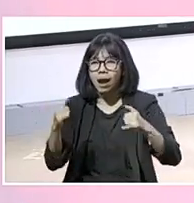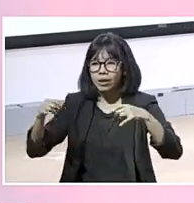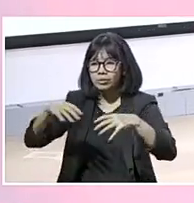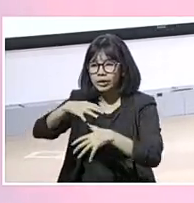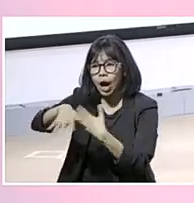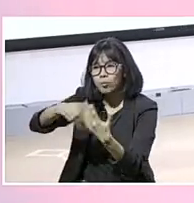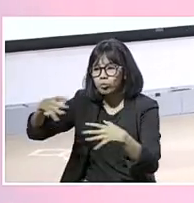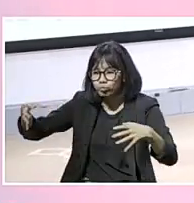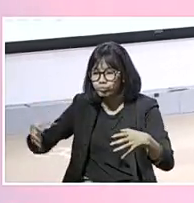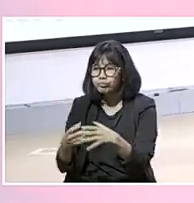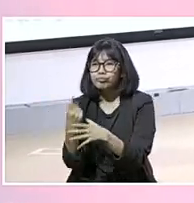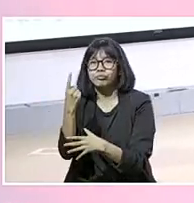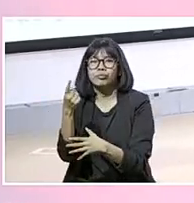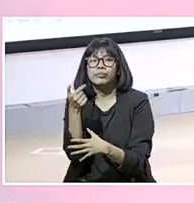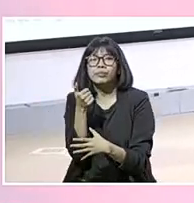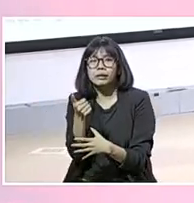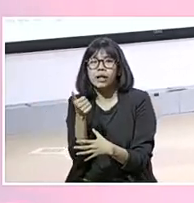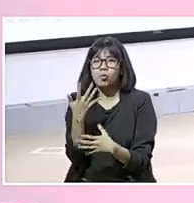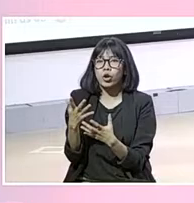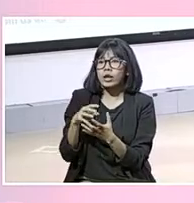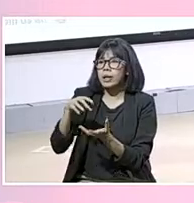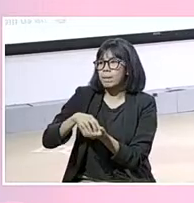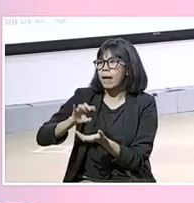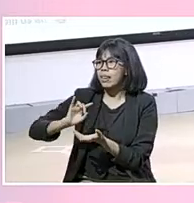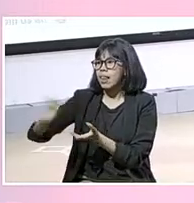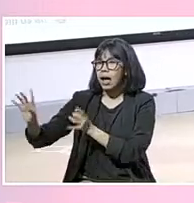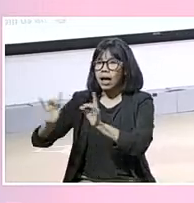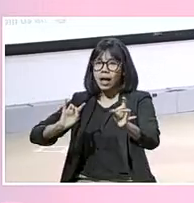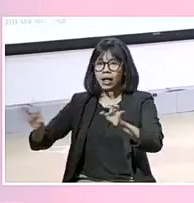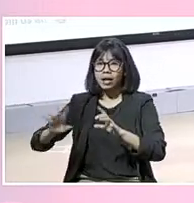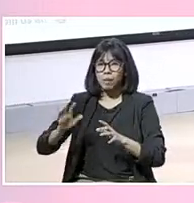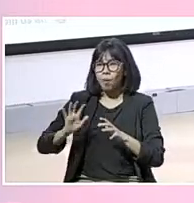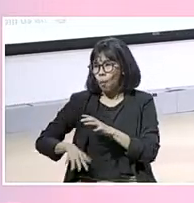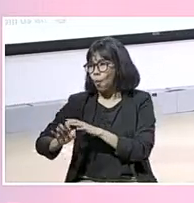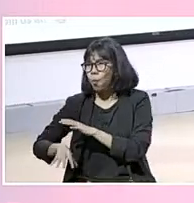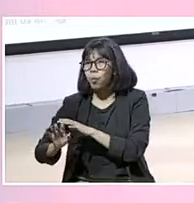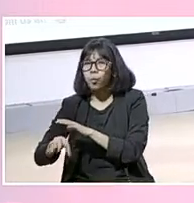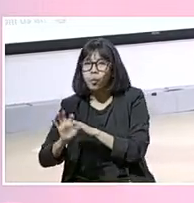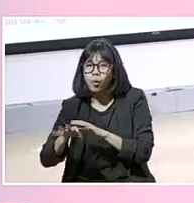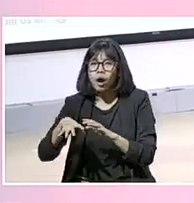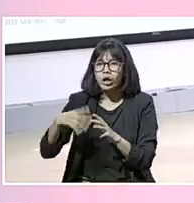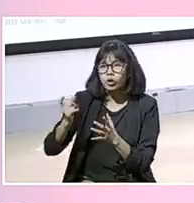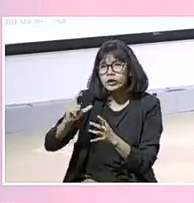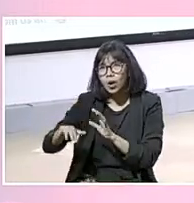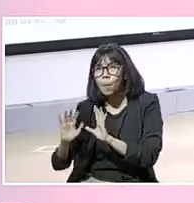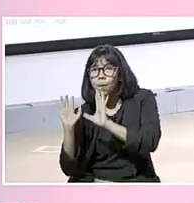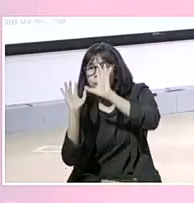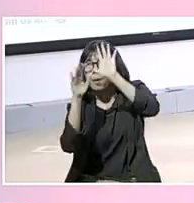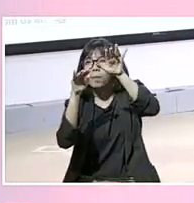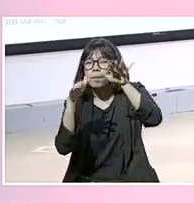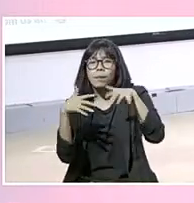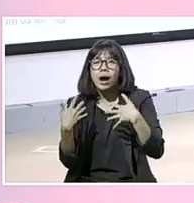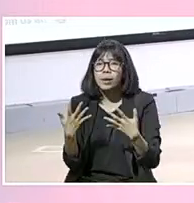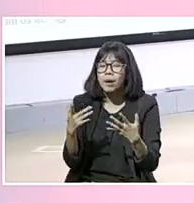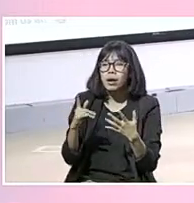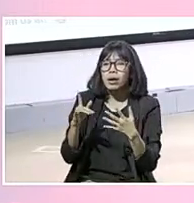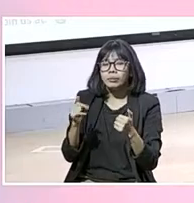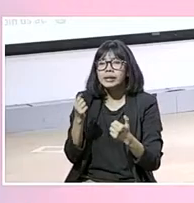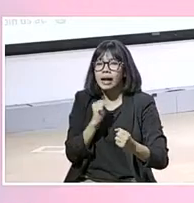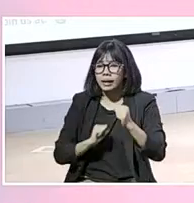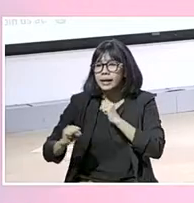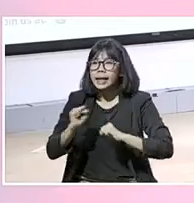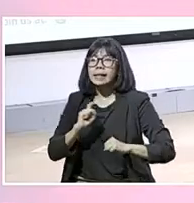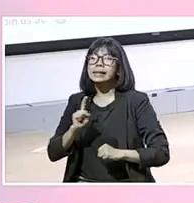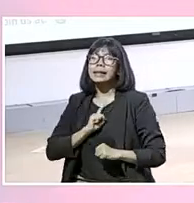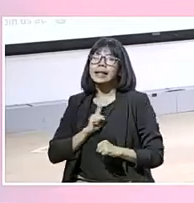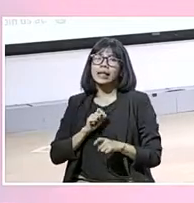find a court, even if it's outside, you can work on your ball handling, you can work on your shooting, you can work on a lot of things by